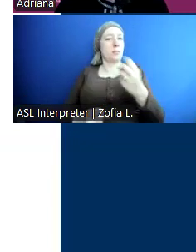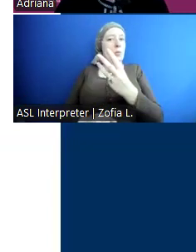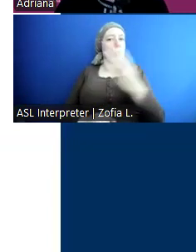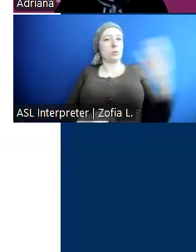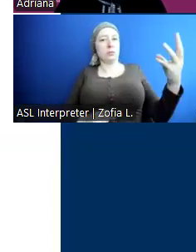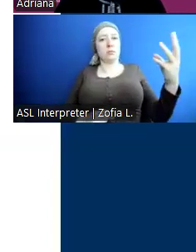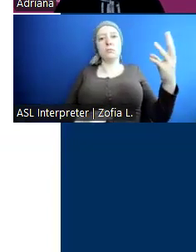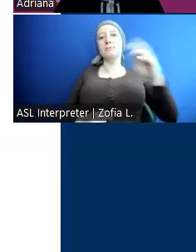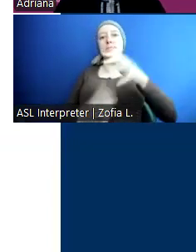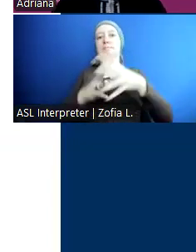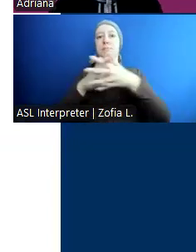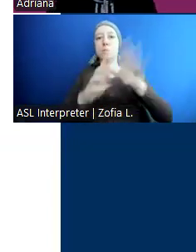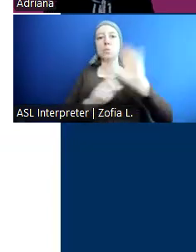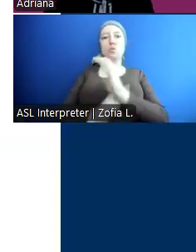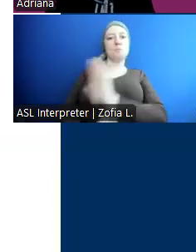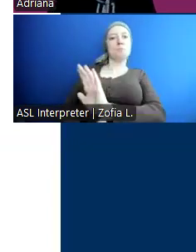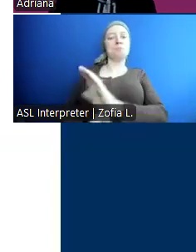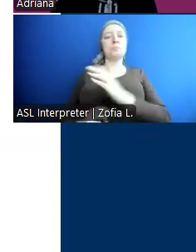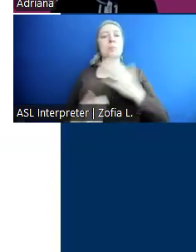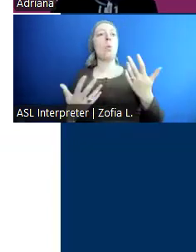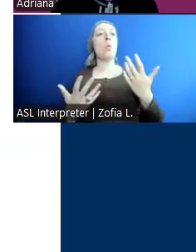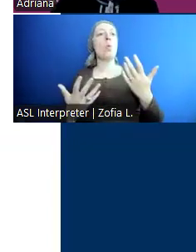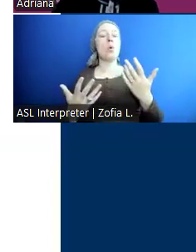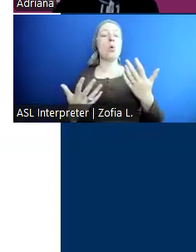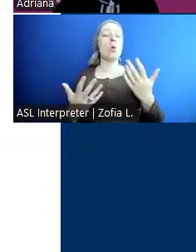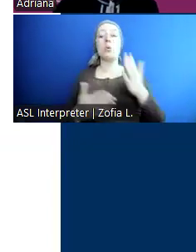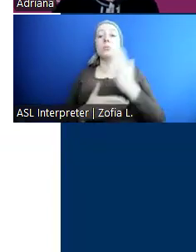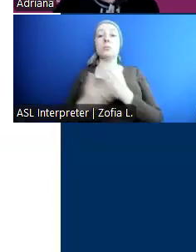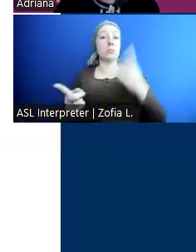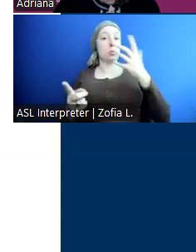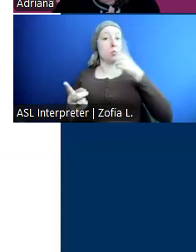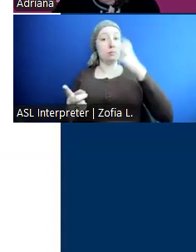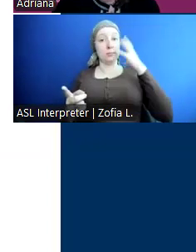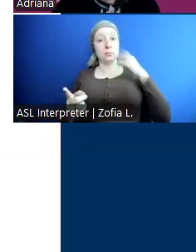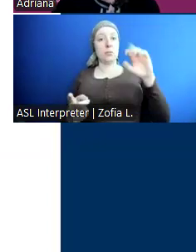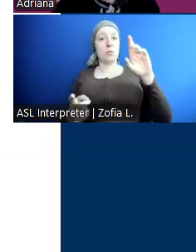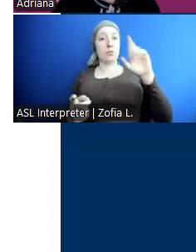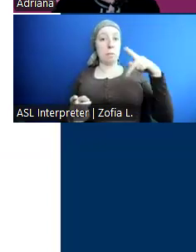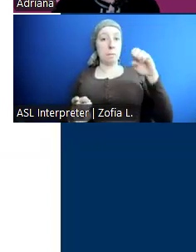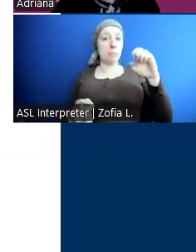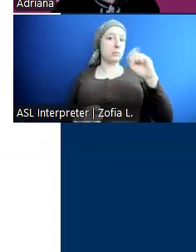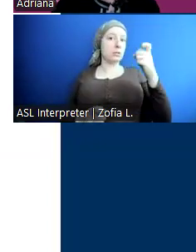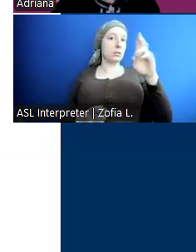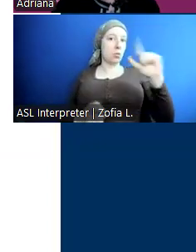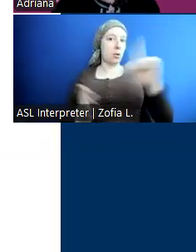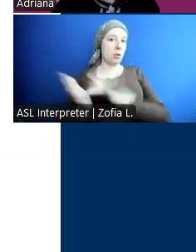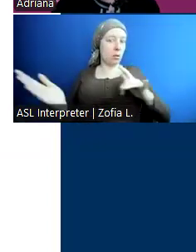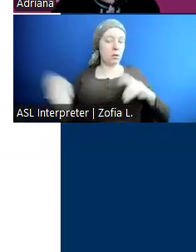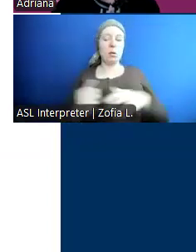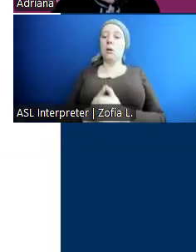talking about someone experiencing rape or sexual assault. We're talking